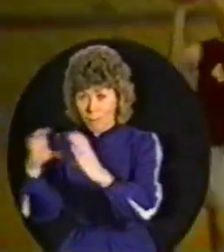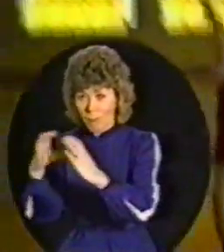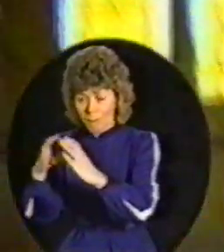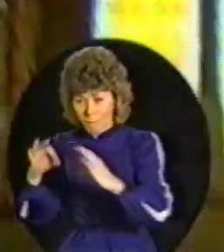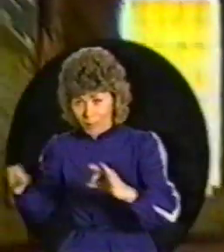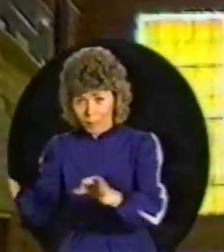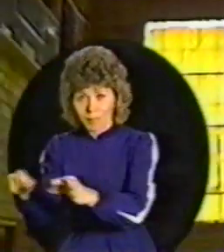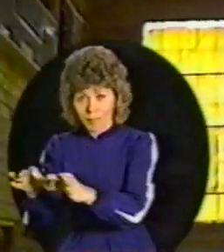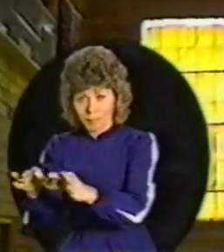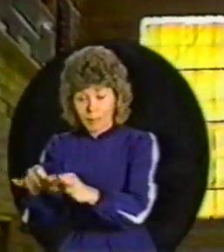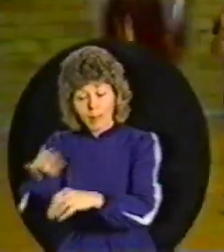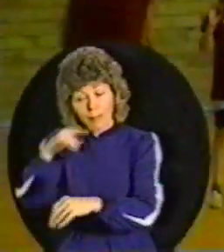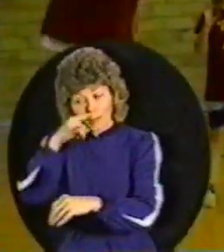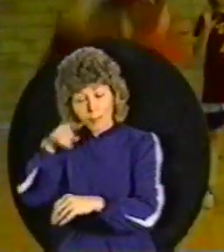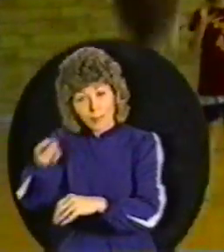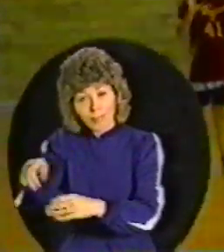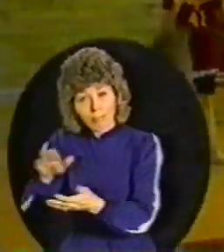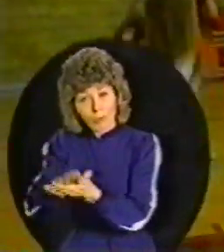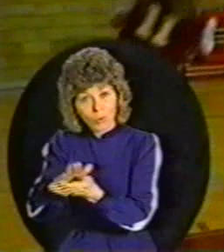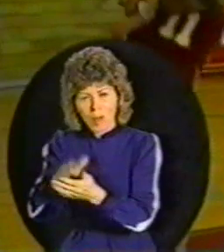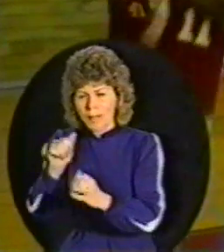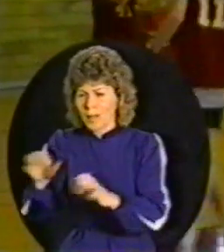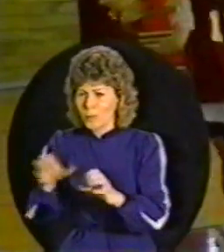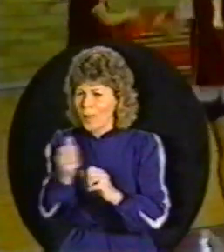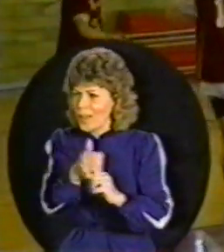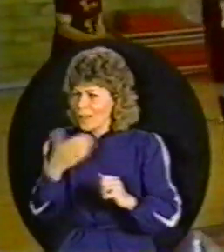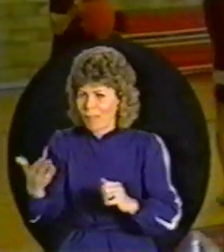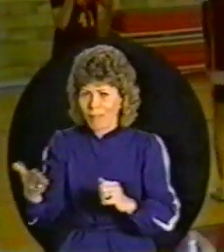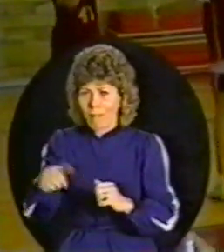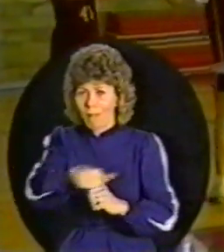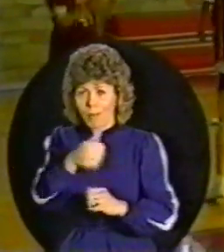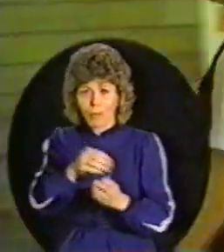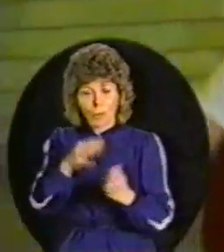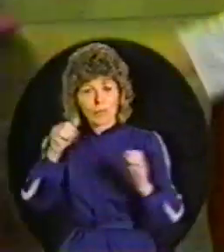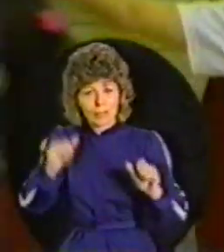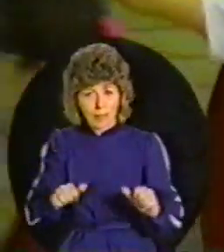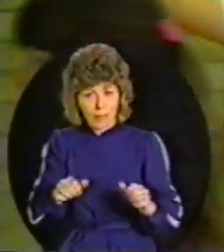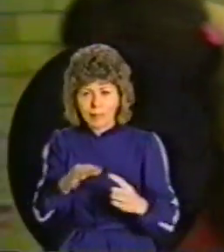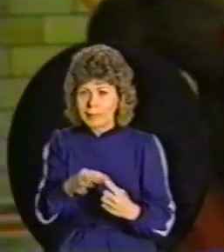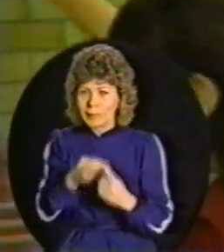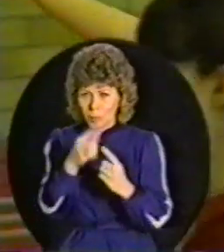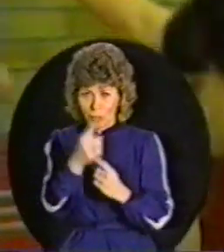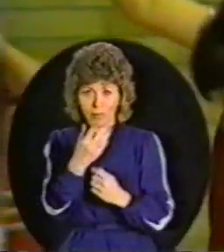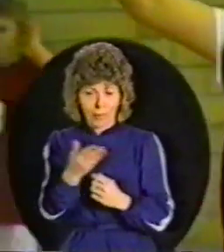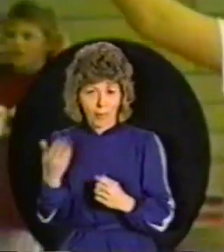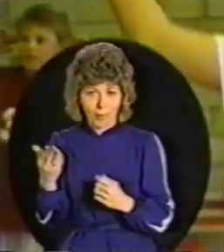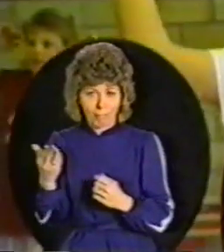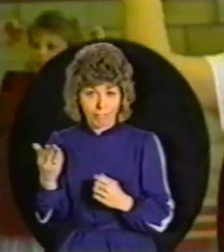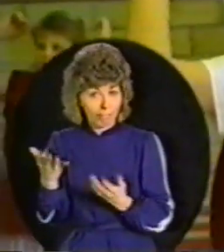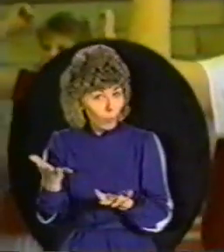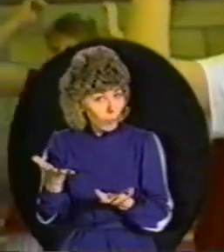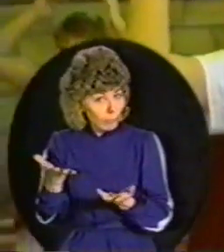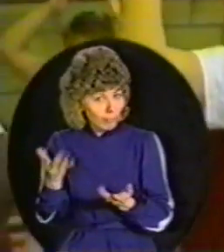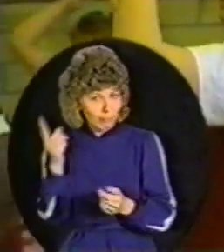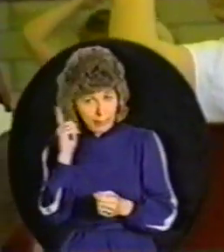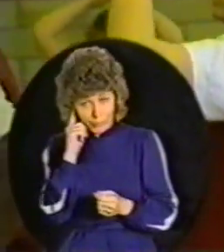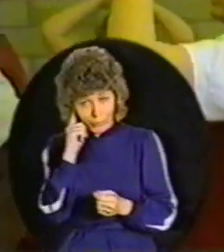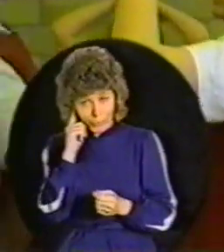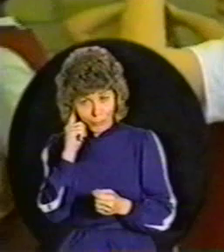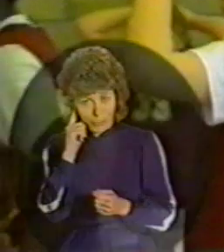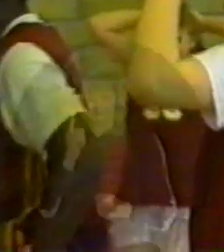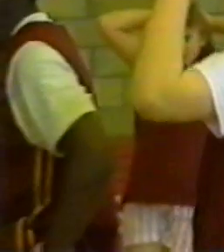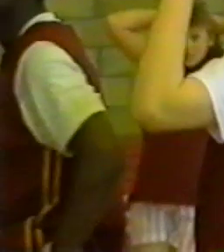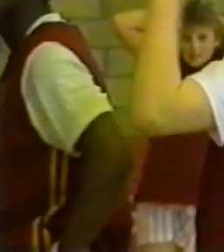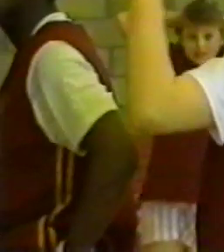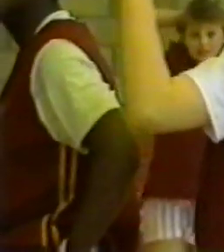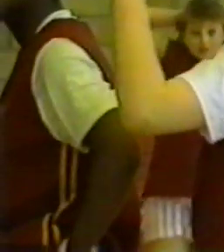on the ball field. The youngsters at this school can do anything other students can, except for one thing, hear.